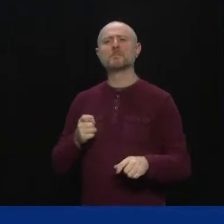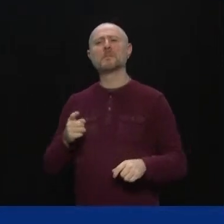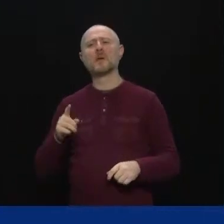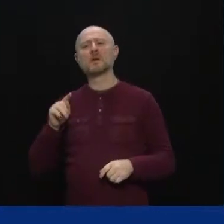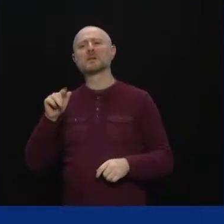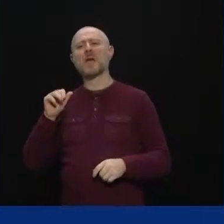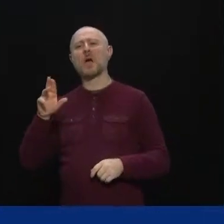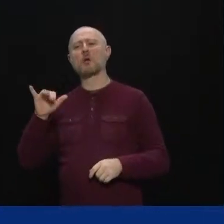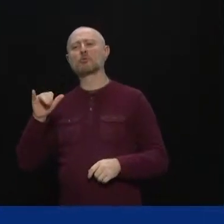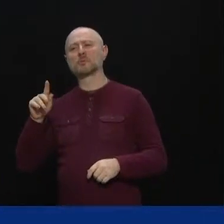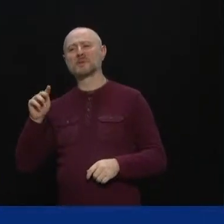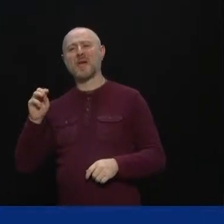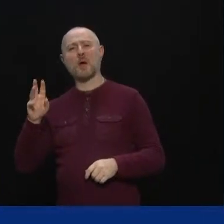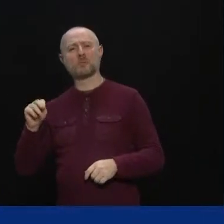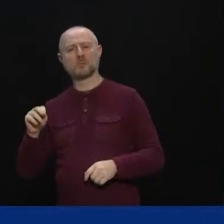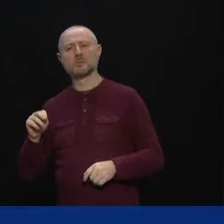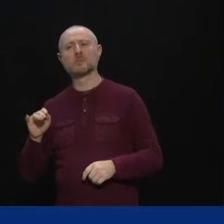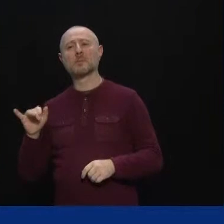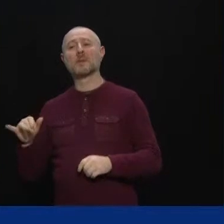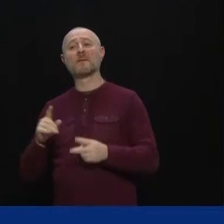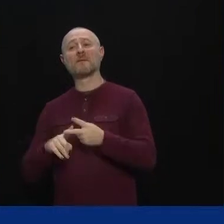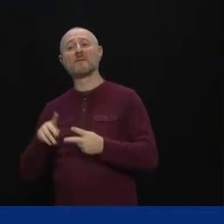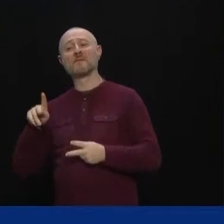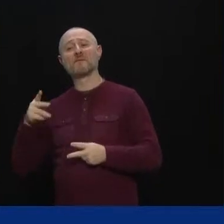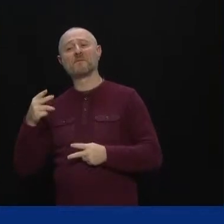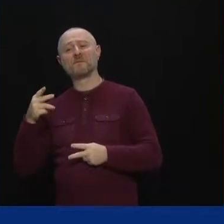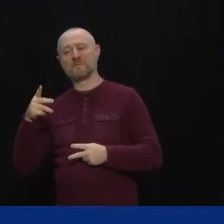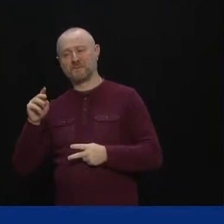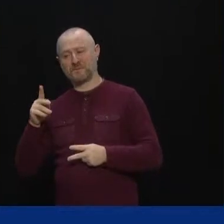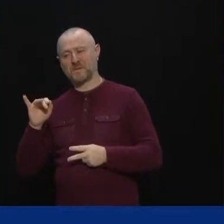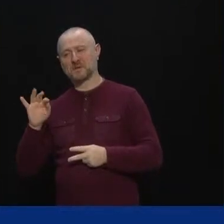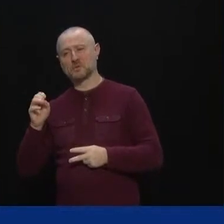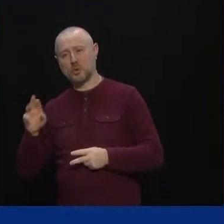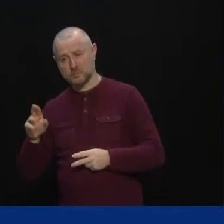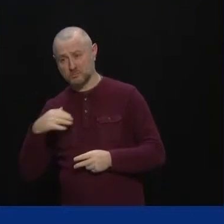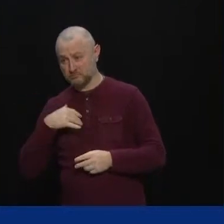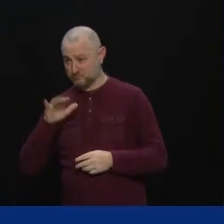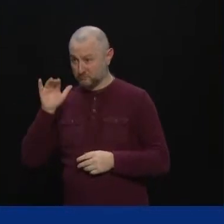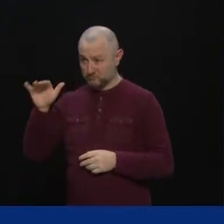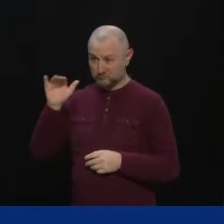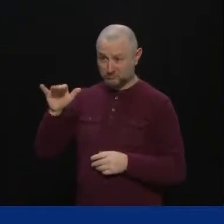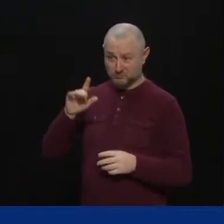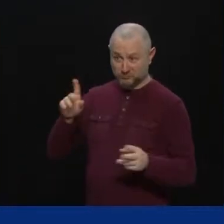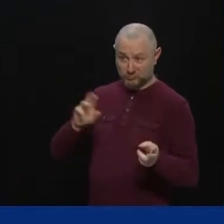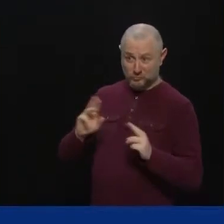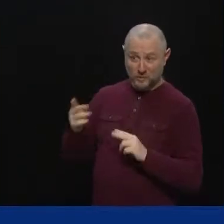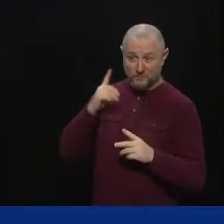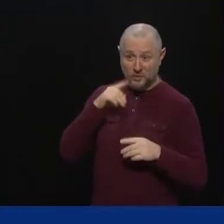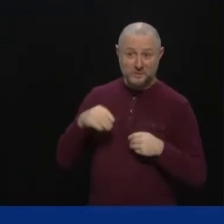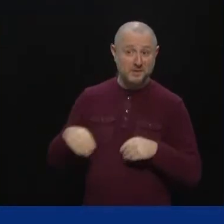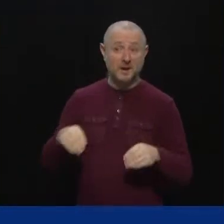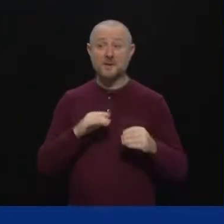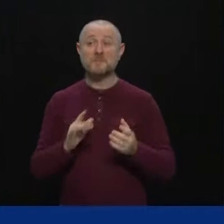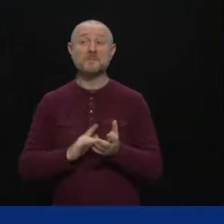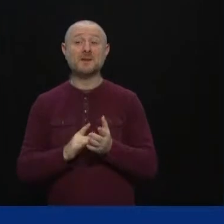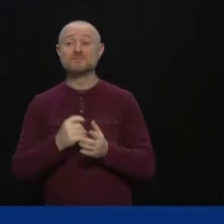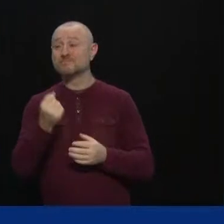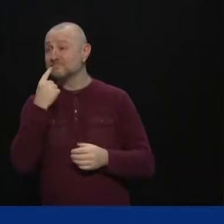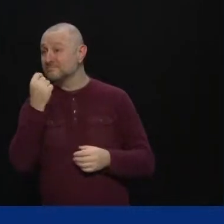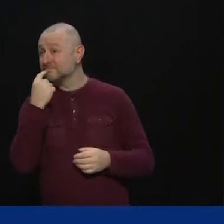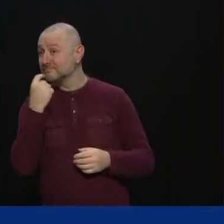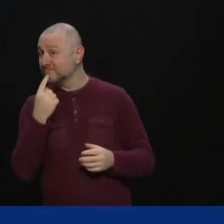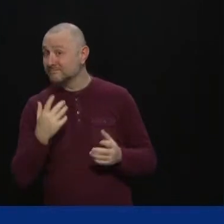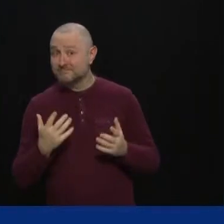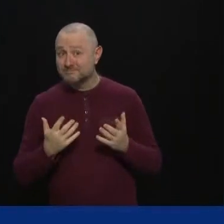and places like Pfizer, as I've mentioned before, calling them up, saying when you start selling your medication to more than just the federal